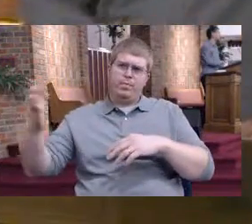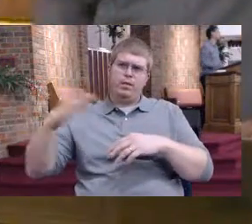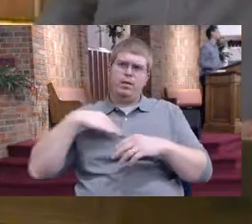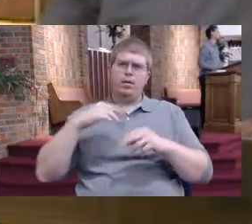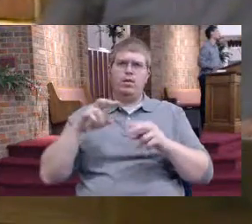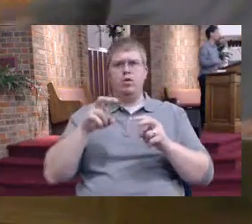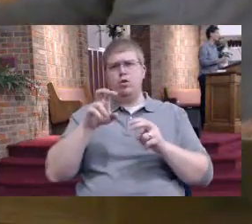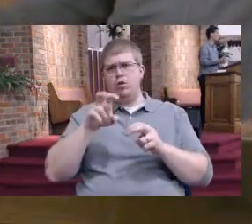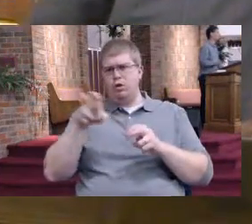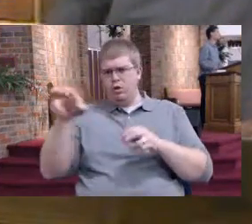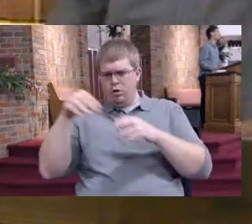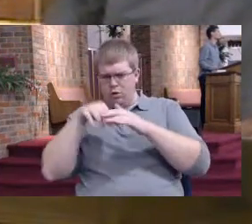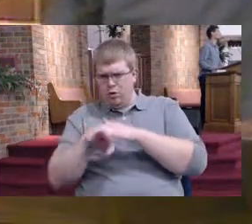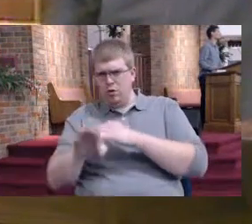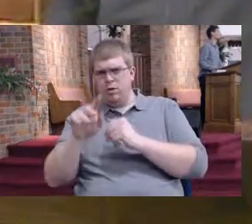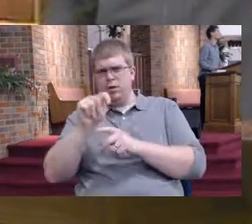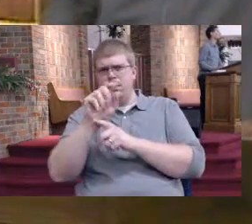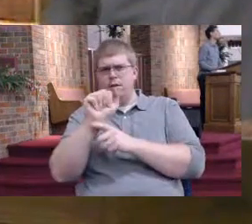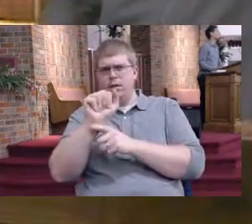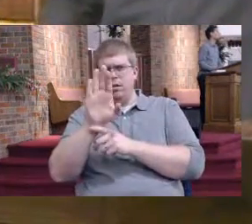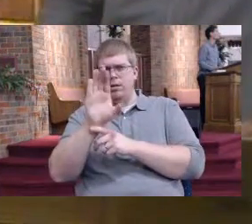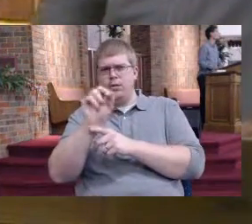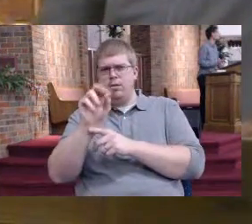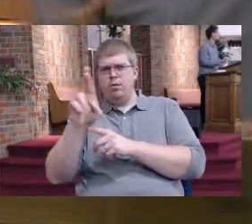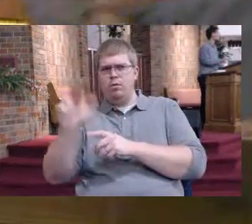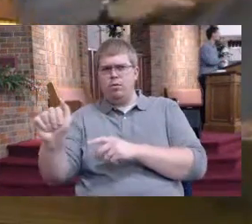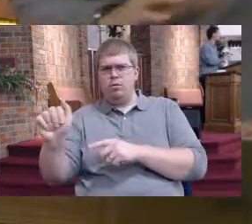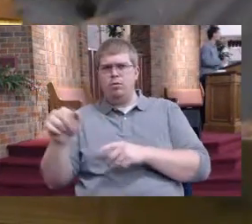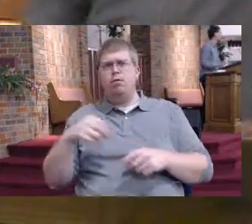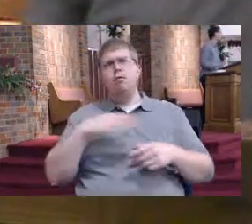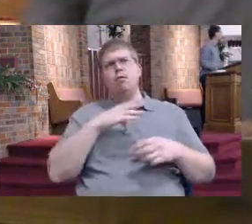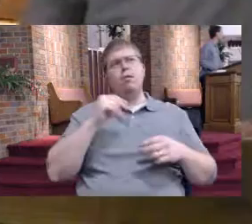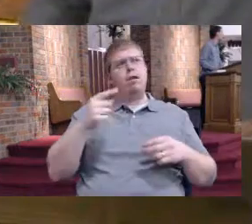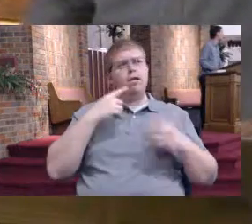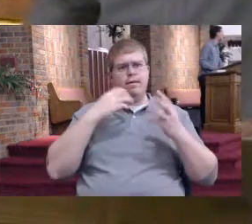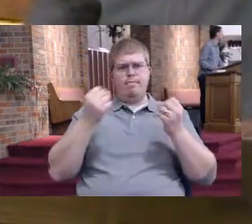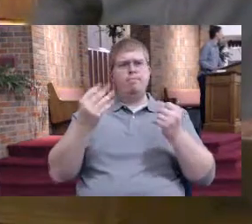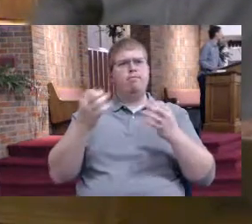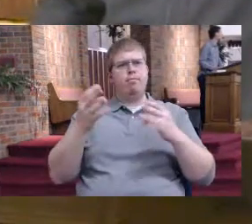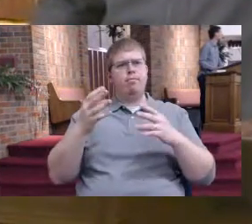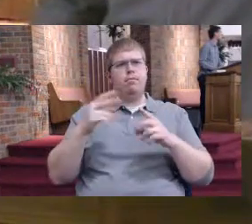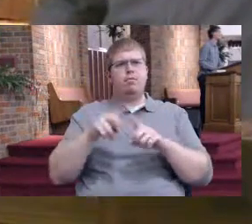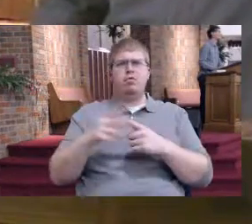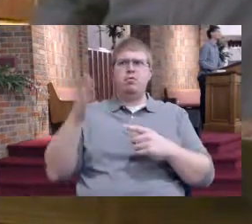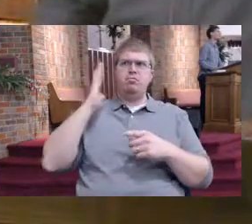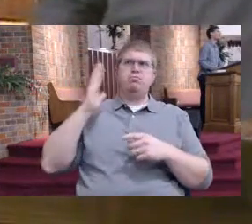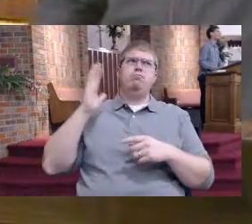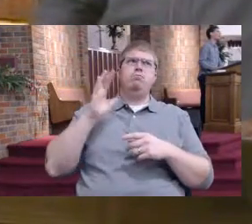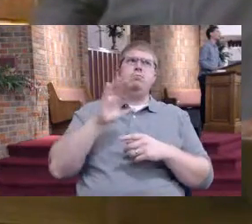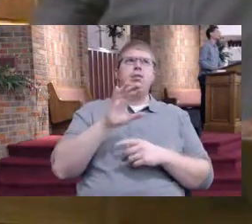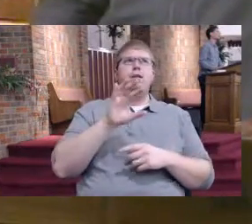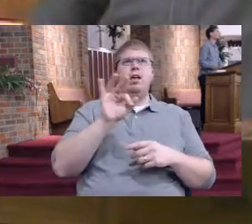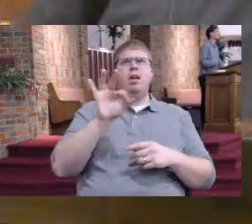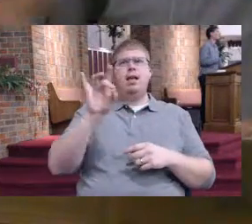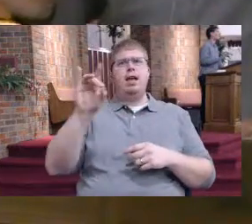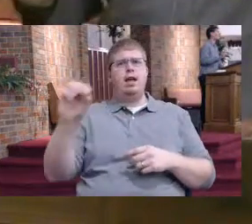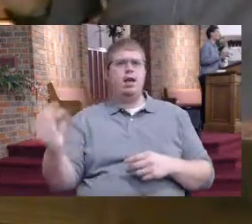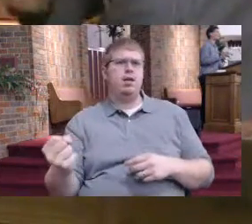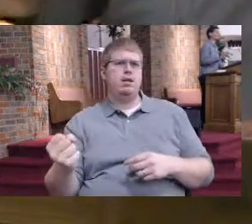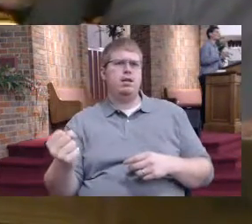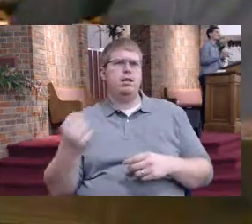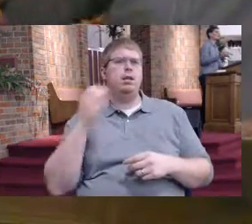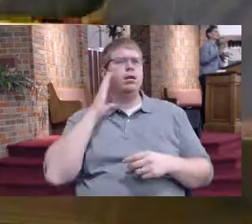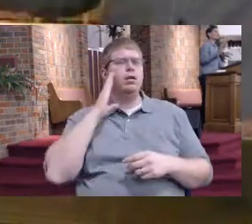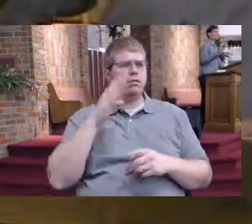trips in Tabora and had taken interns to Tabora. Even starting in the mid-80s, we had learned that there